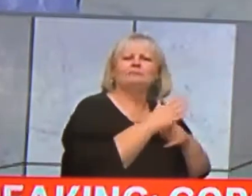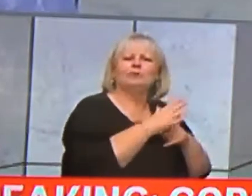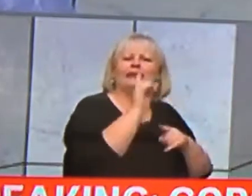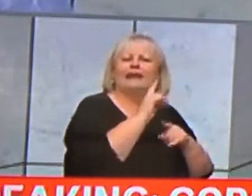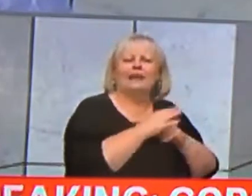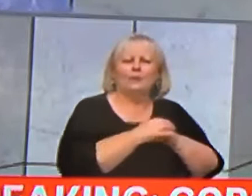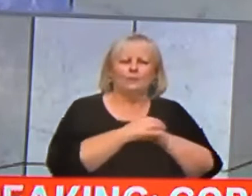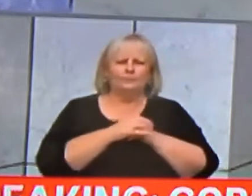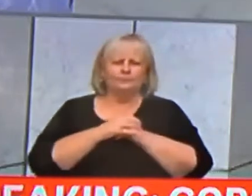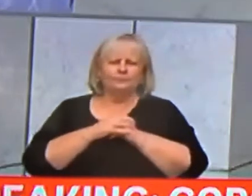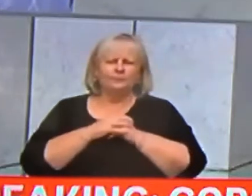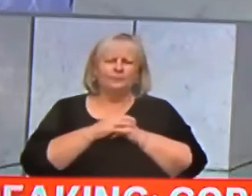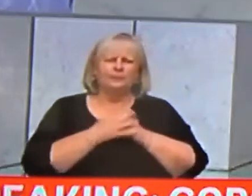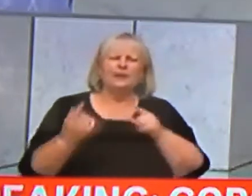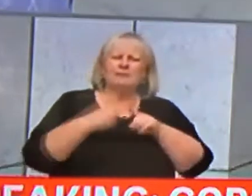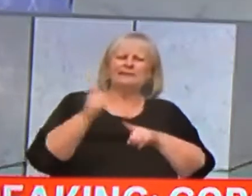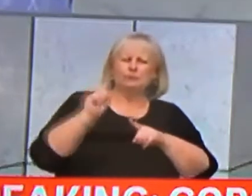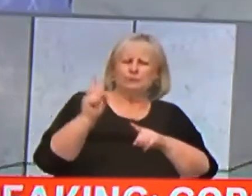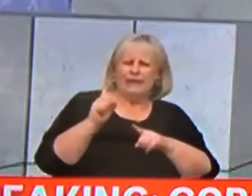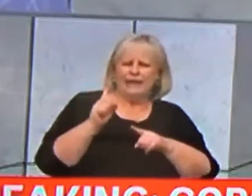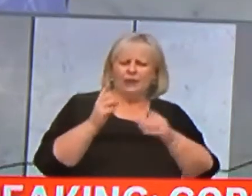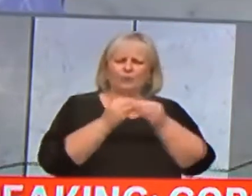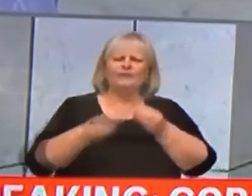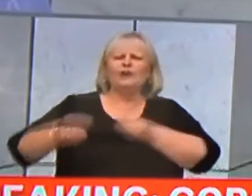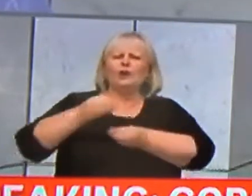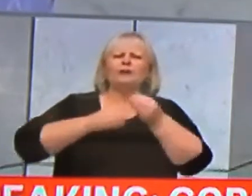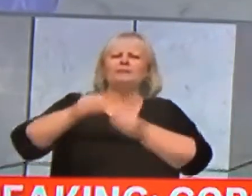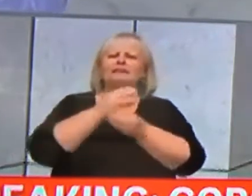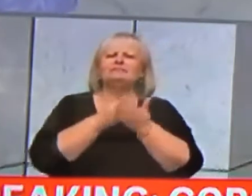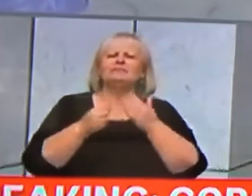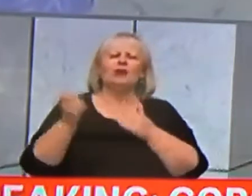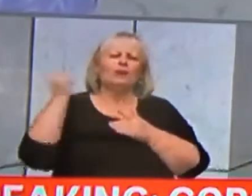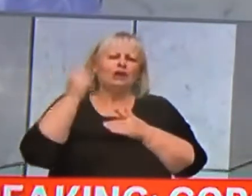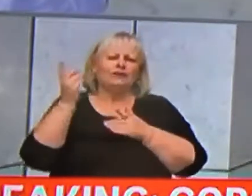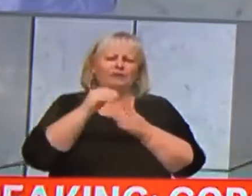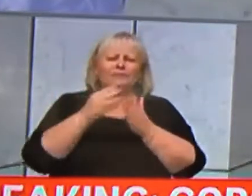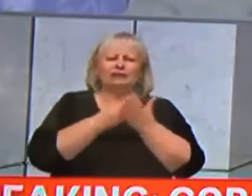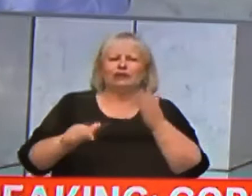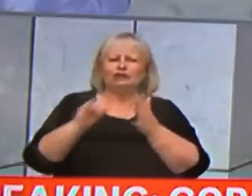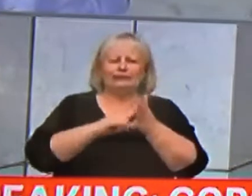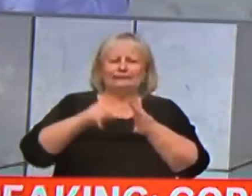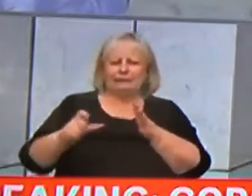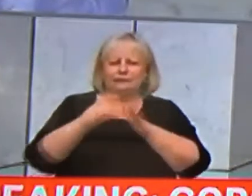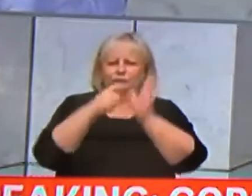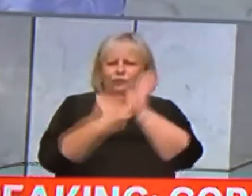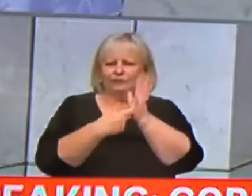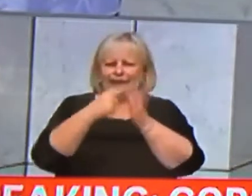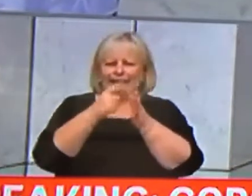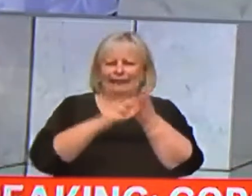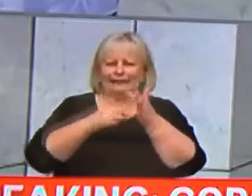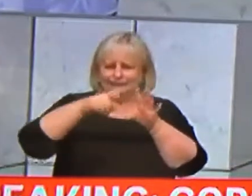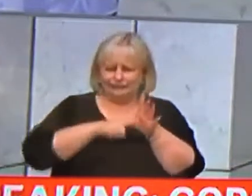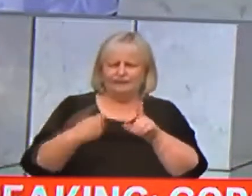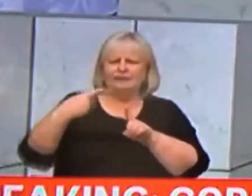right now. Now, also today, on the economy, we were briefed by the Treasury Secretary, Dr. Kennedy, and states